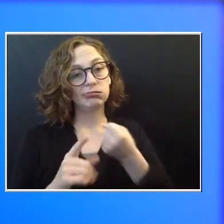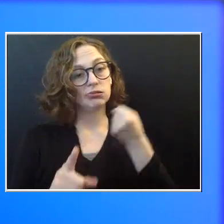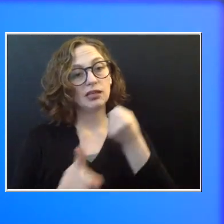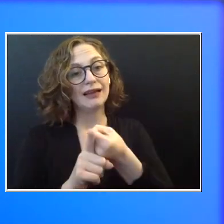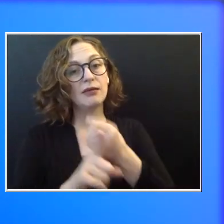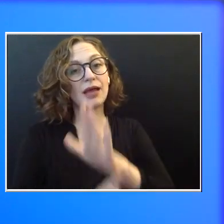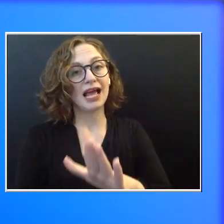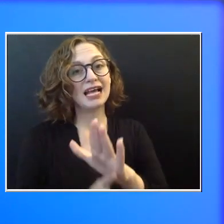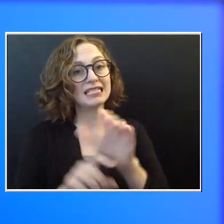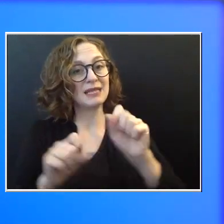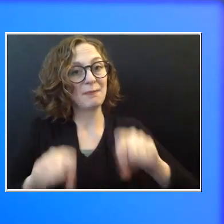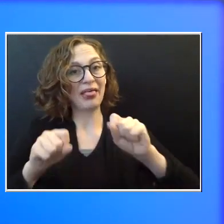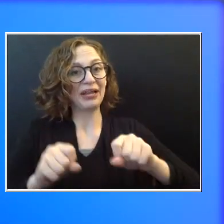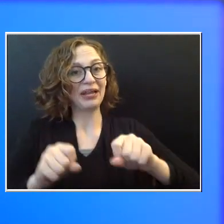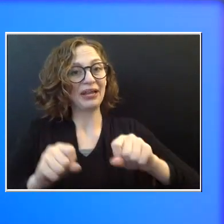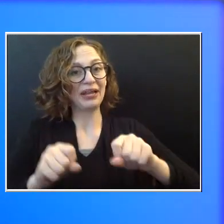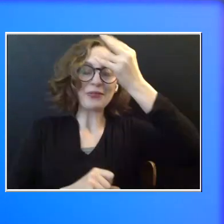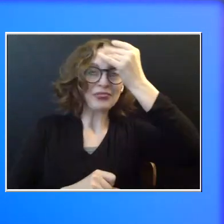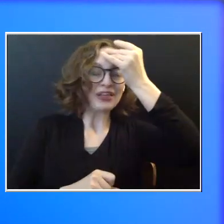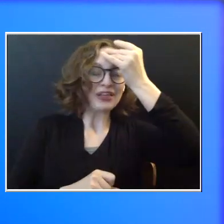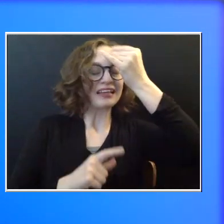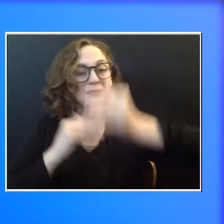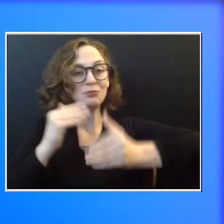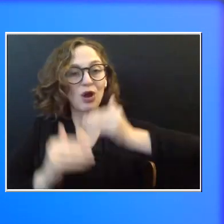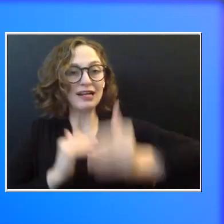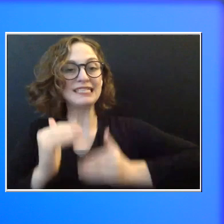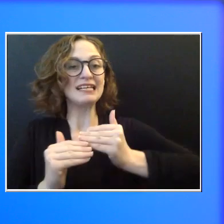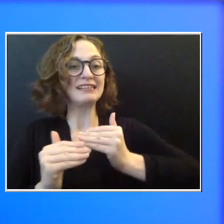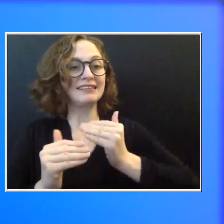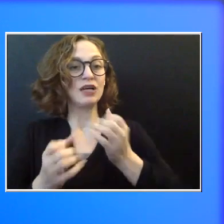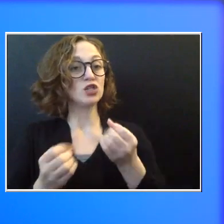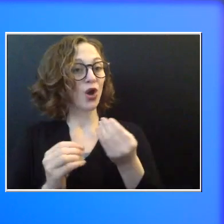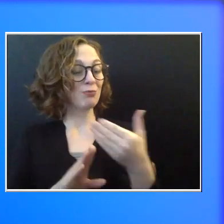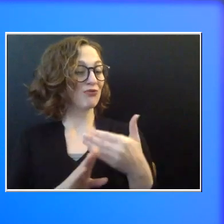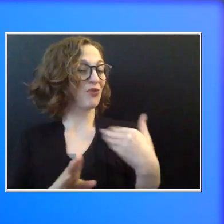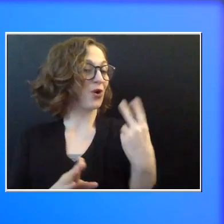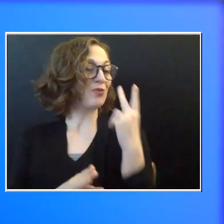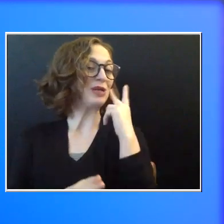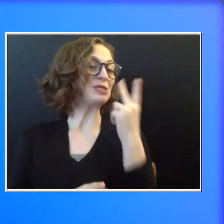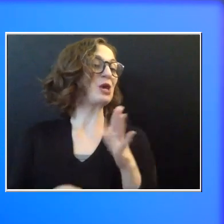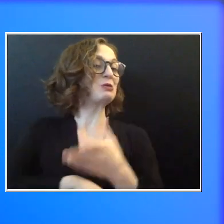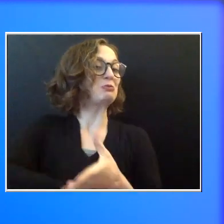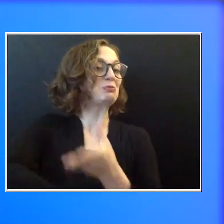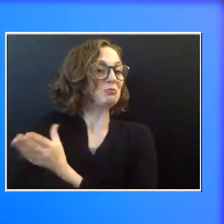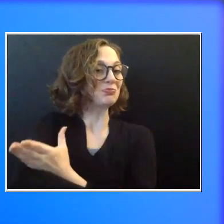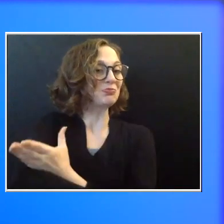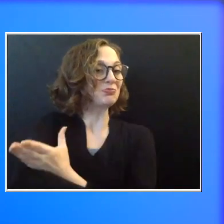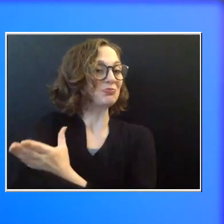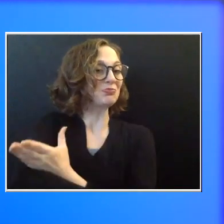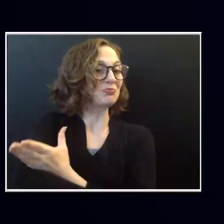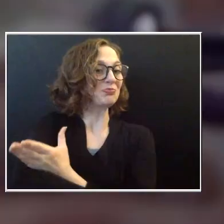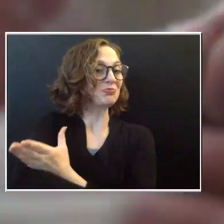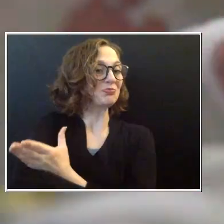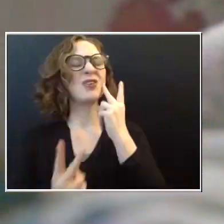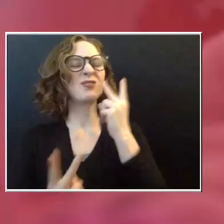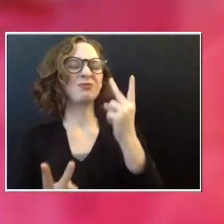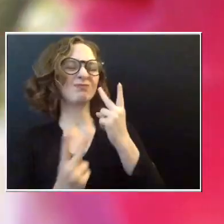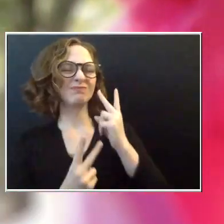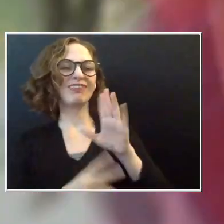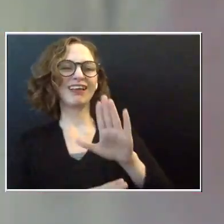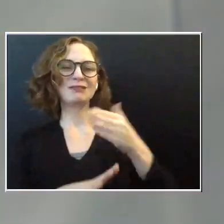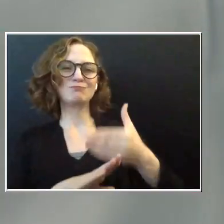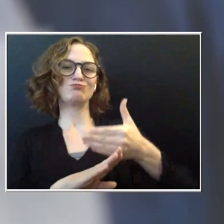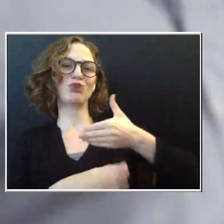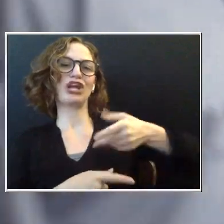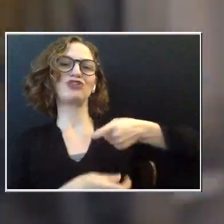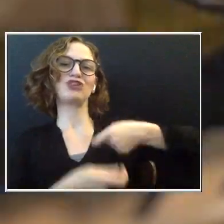before we see his remarkable turnaround this morning, let's look back at his pre-transplant story in today's edition of Where Are They Now?